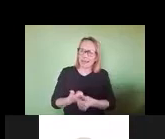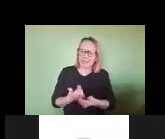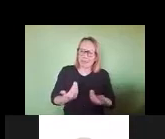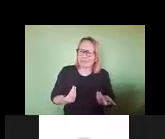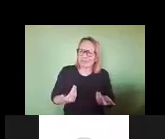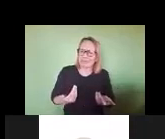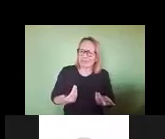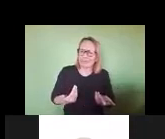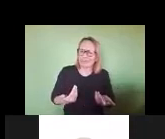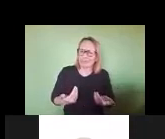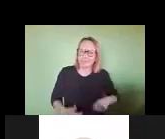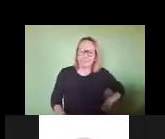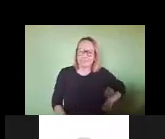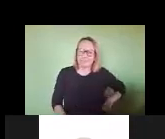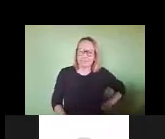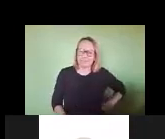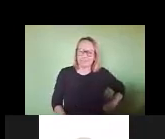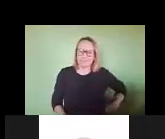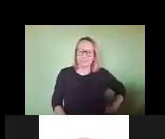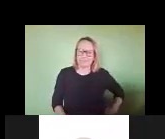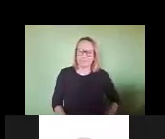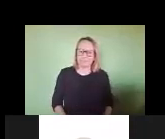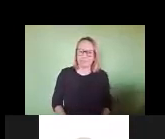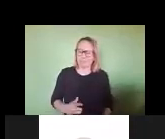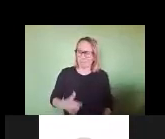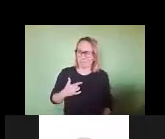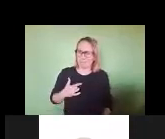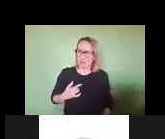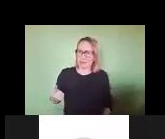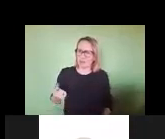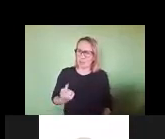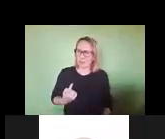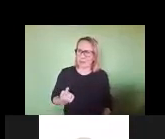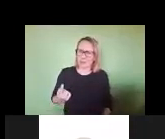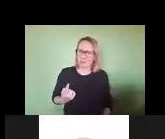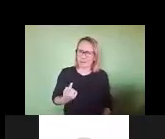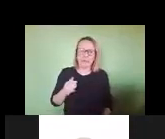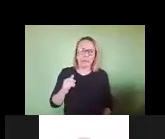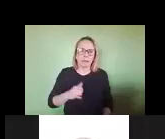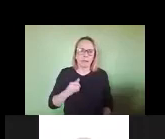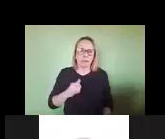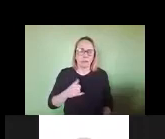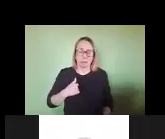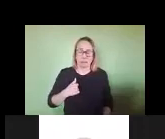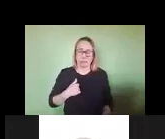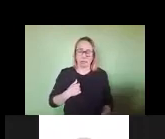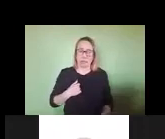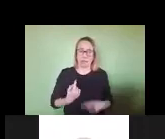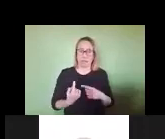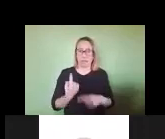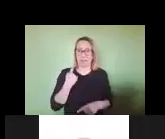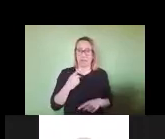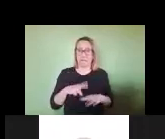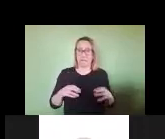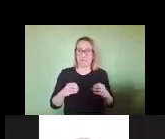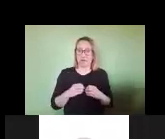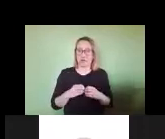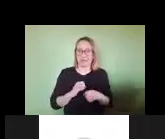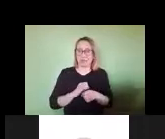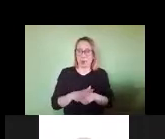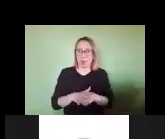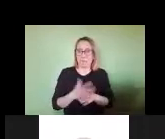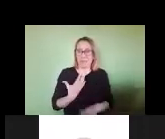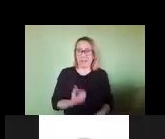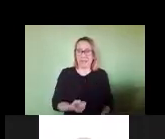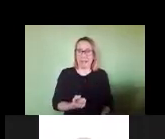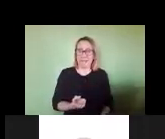during COVID? That must have been a really tough time. You must have felt quite isolated. Yeah, because I had COVID February. You had COVID as